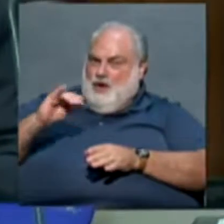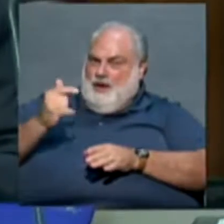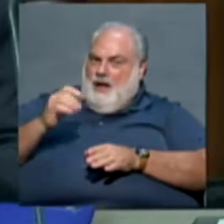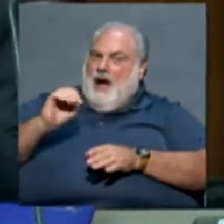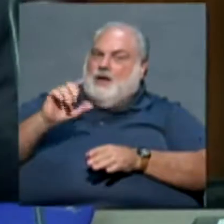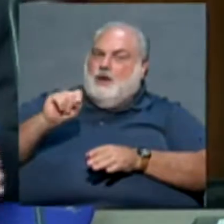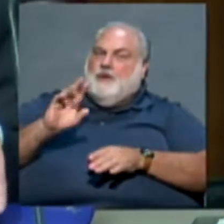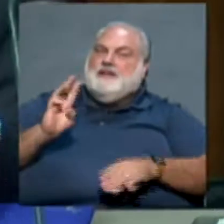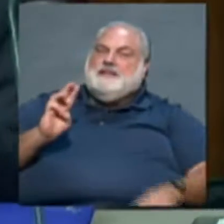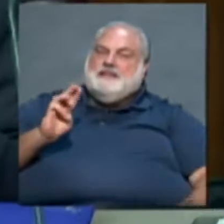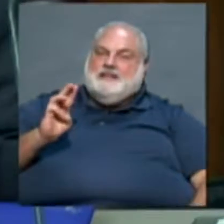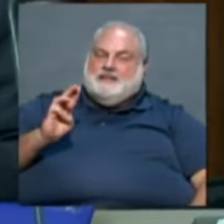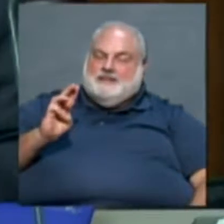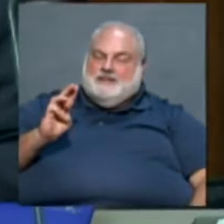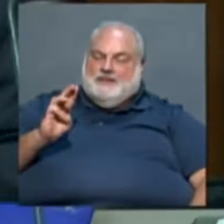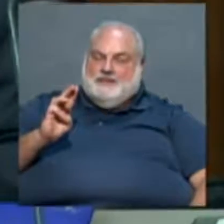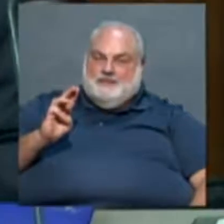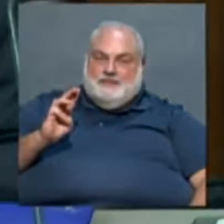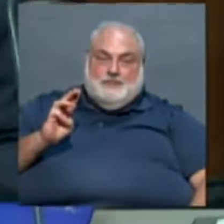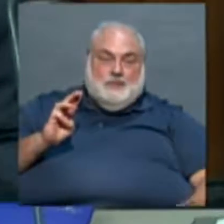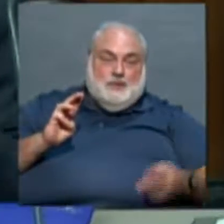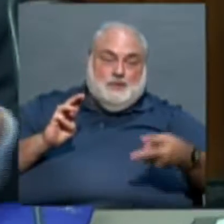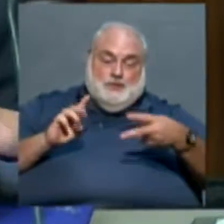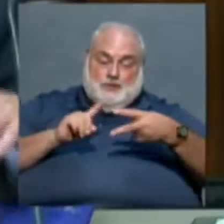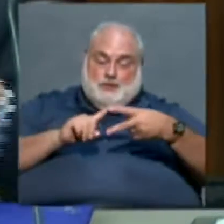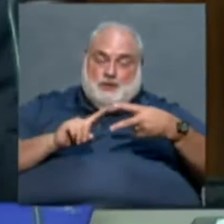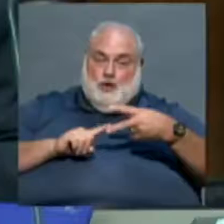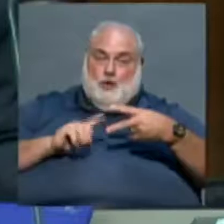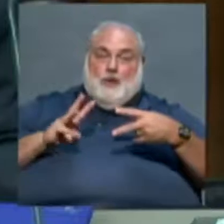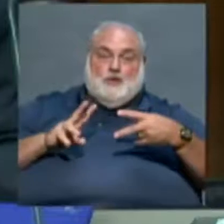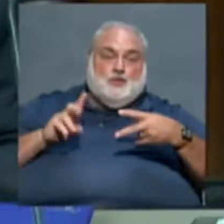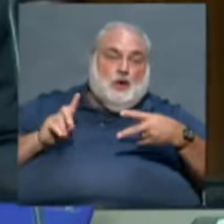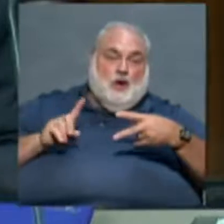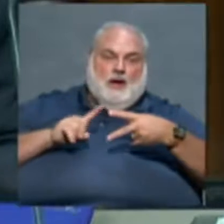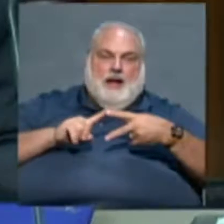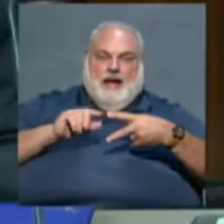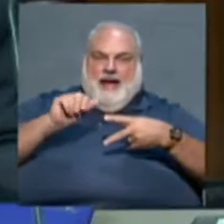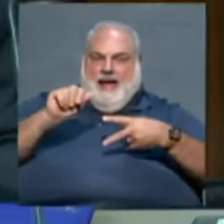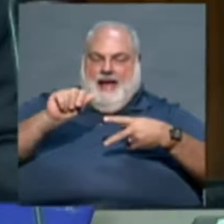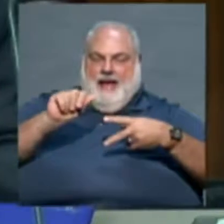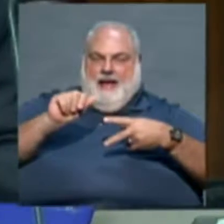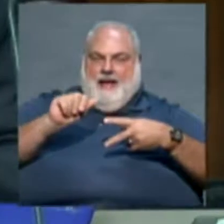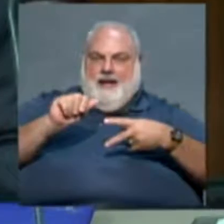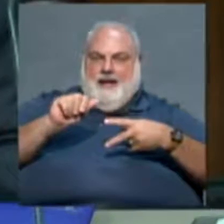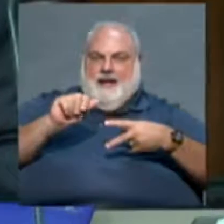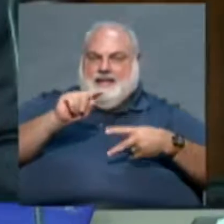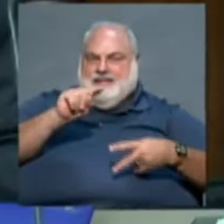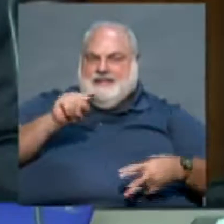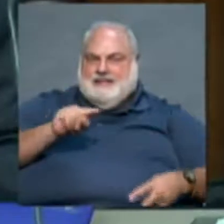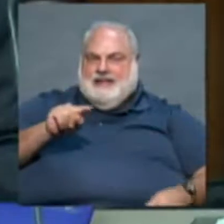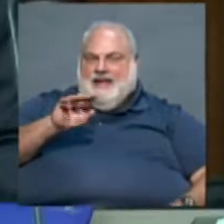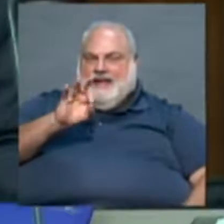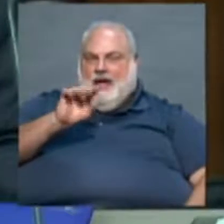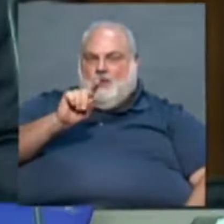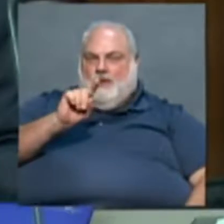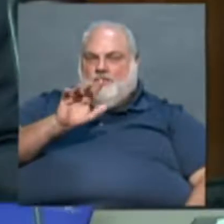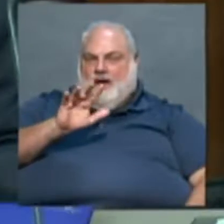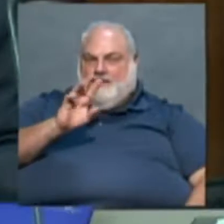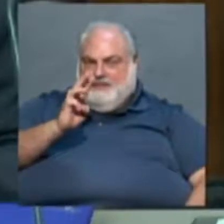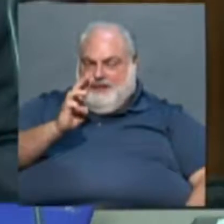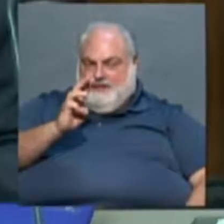6th, 2016. You have two items on consent withdrawal. Item A, file number